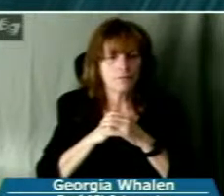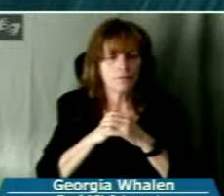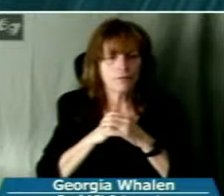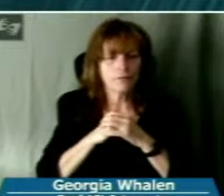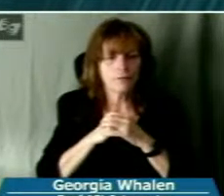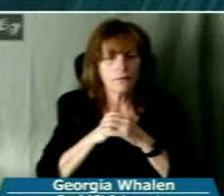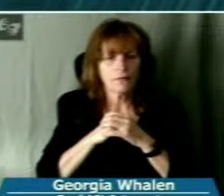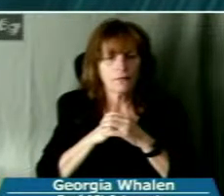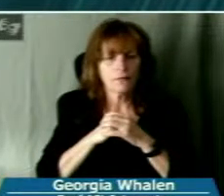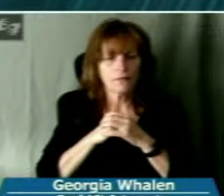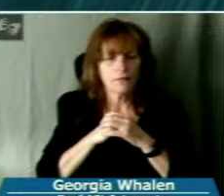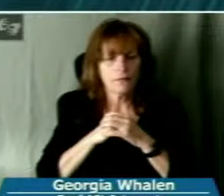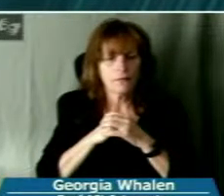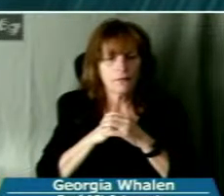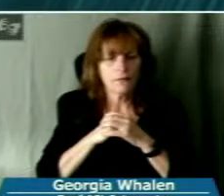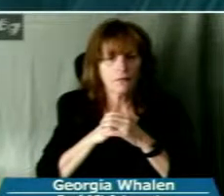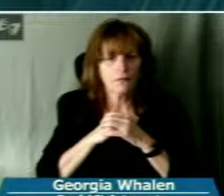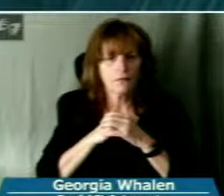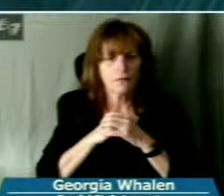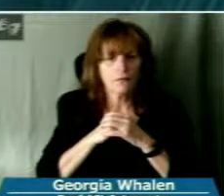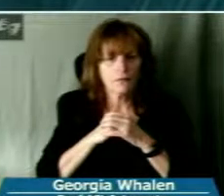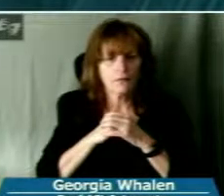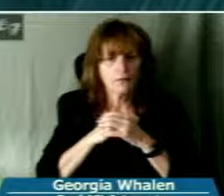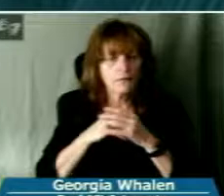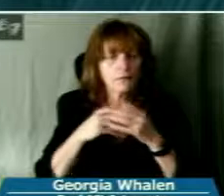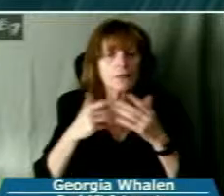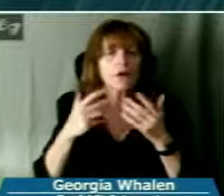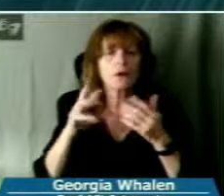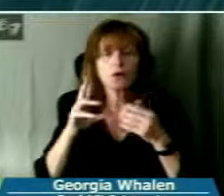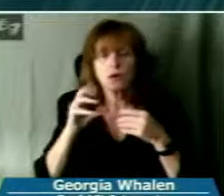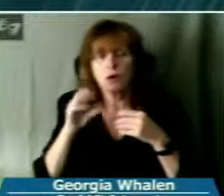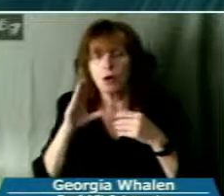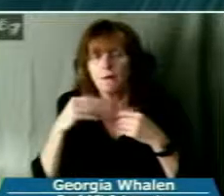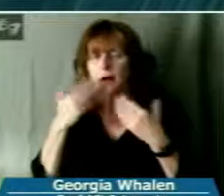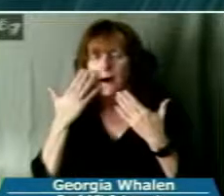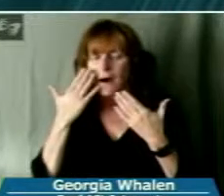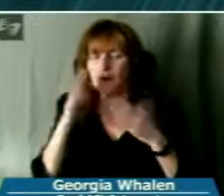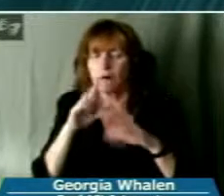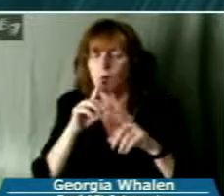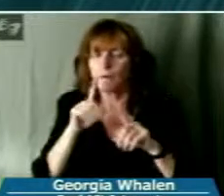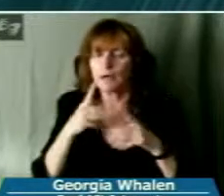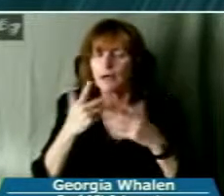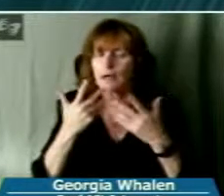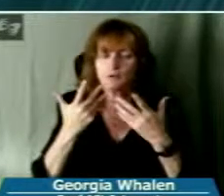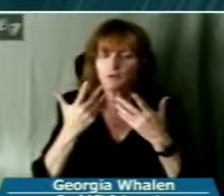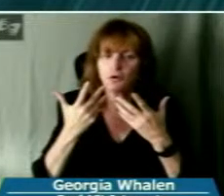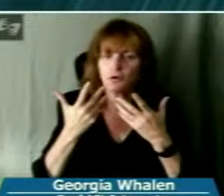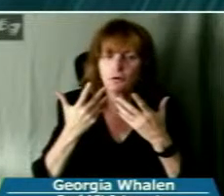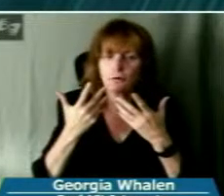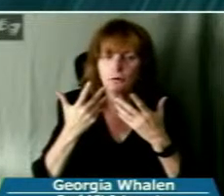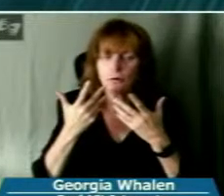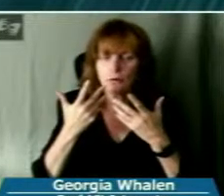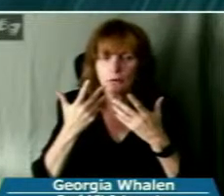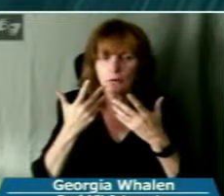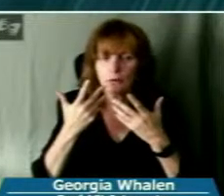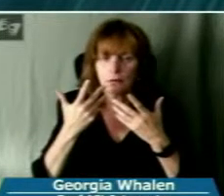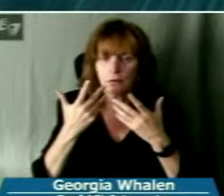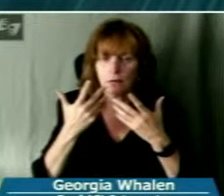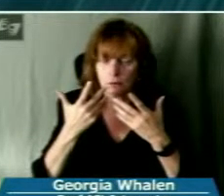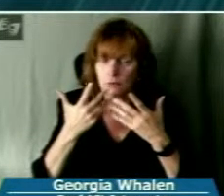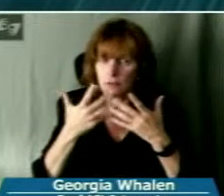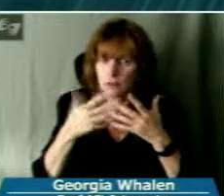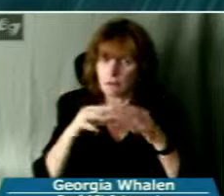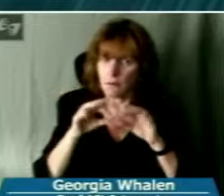Unfortunately, I don't know the answer to that off the top of my head. So if it's important to, we will get back to you on